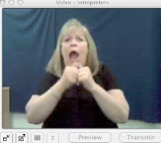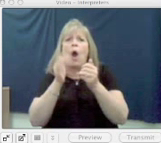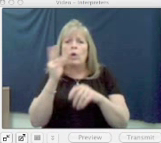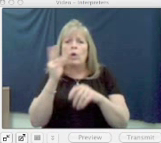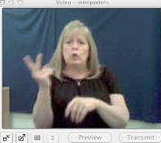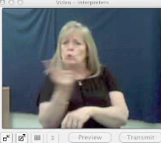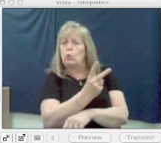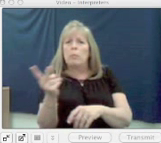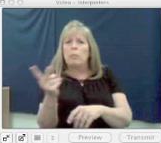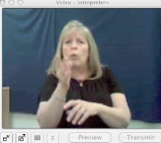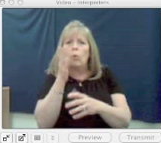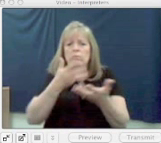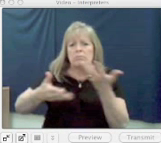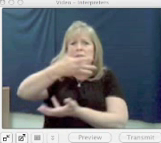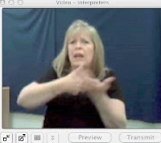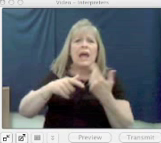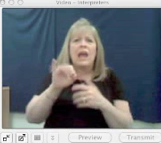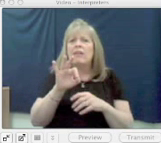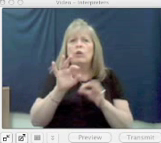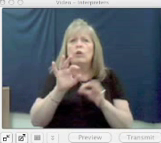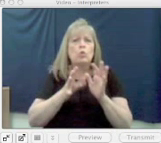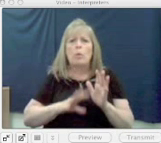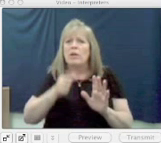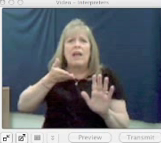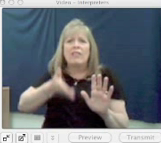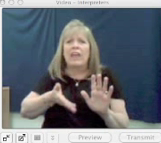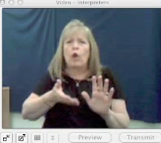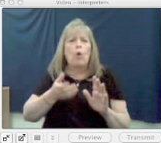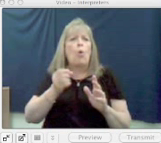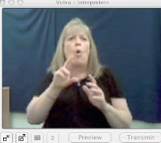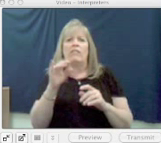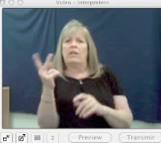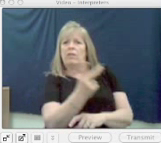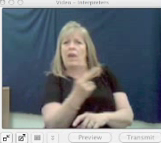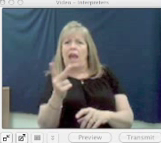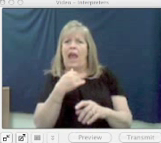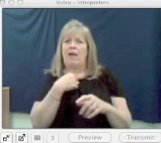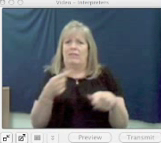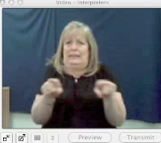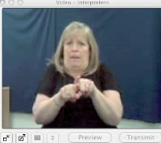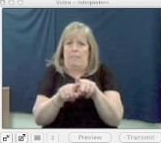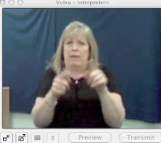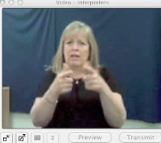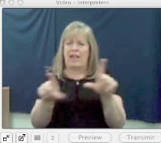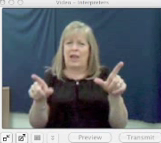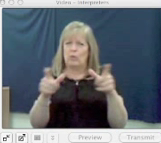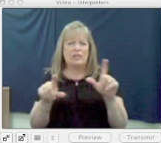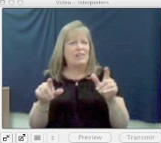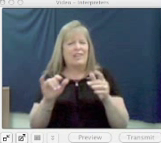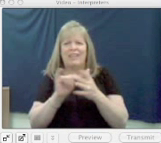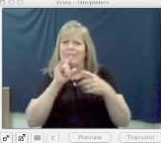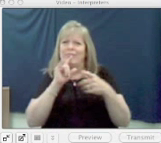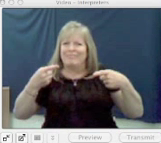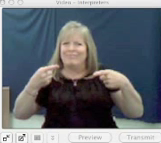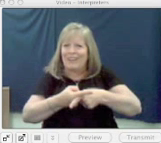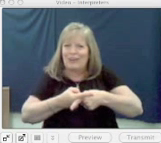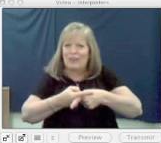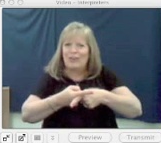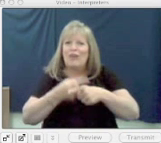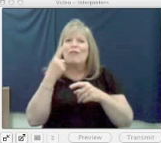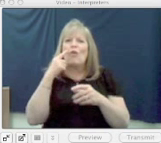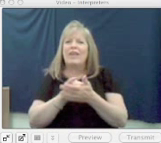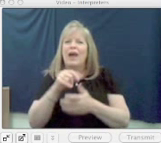interpreter wasn't needed or the same language was being used, is antithetical to a practice profession.